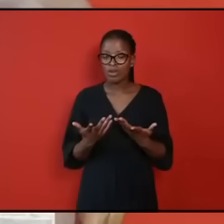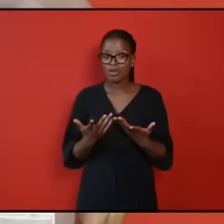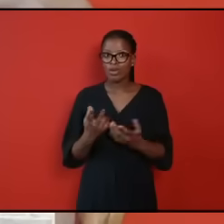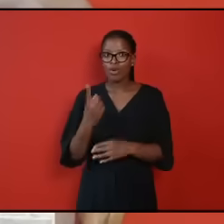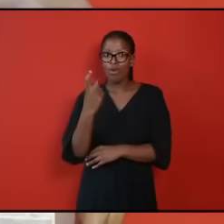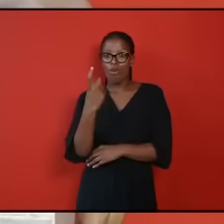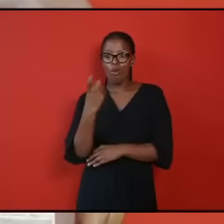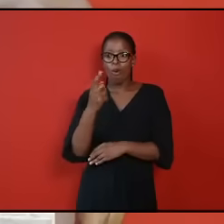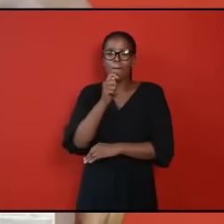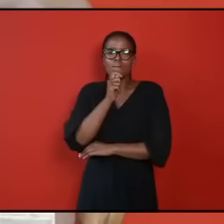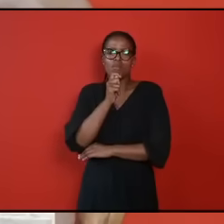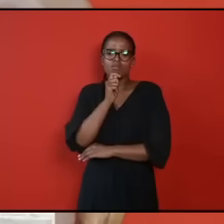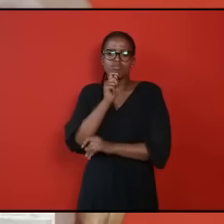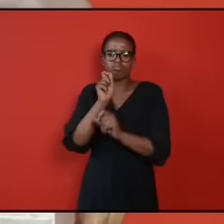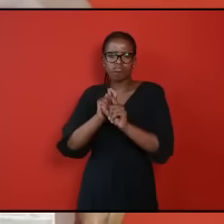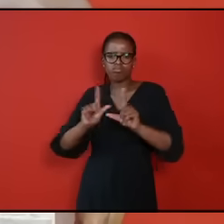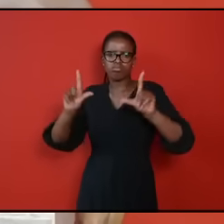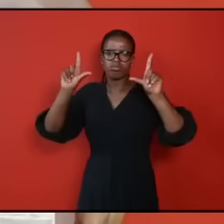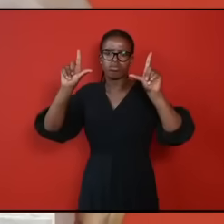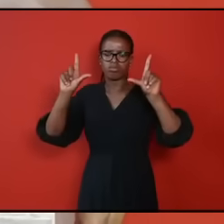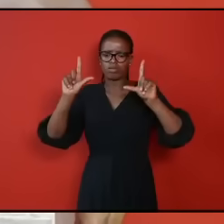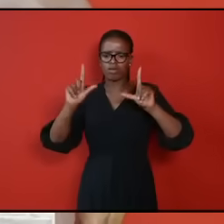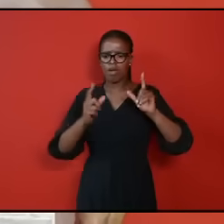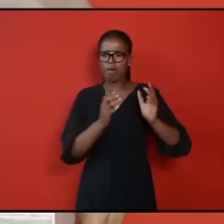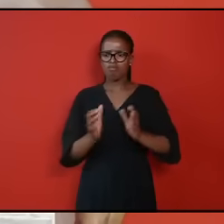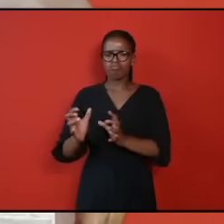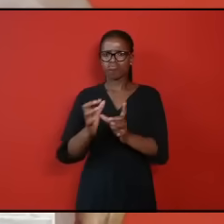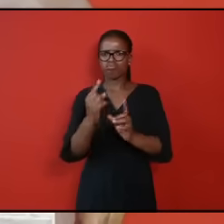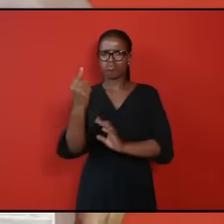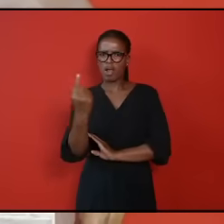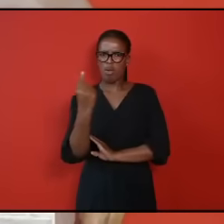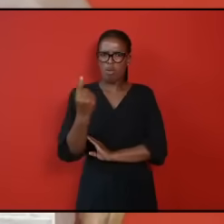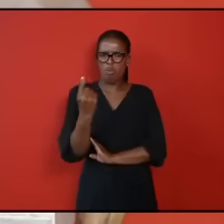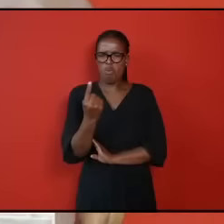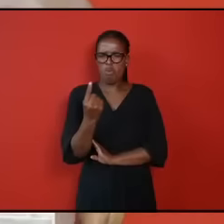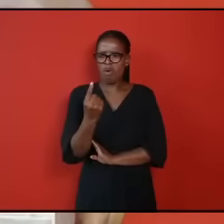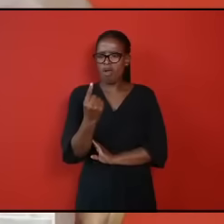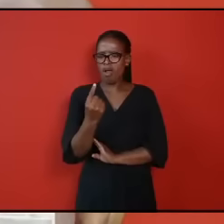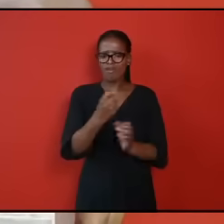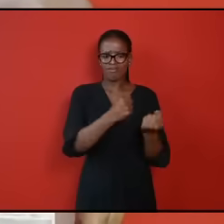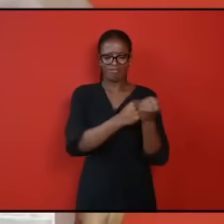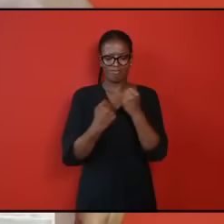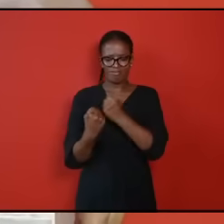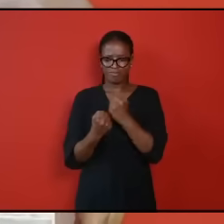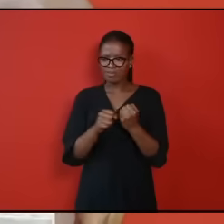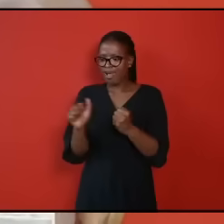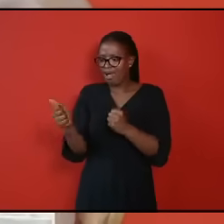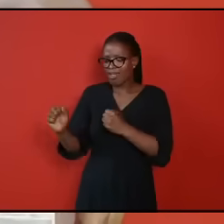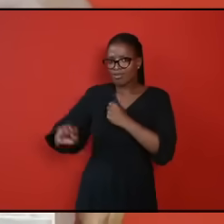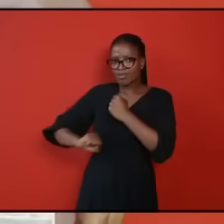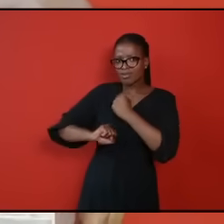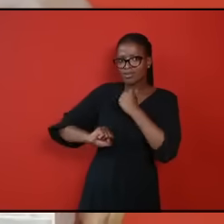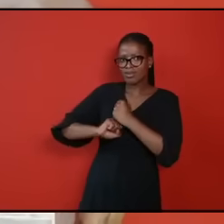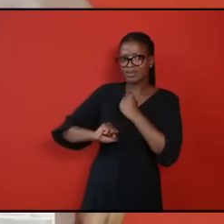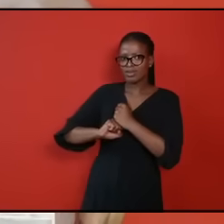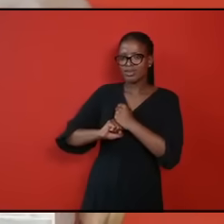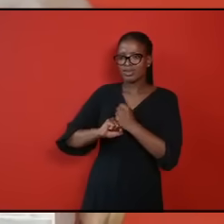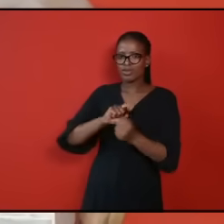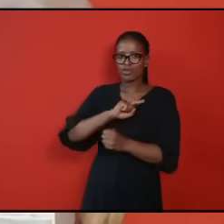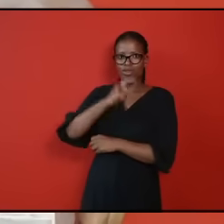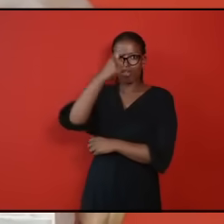And one morning they woke up, they were walking alone. There was no one next to them. He's power